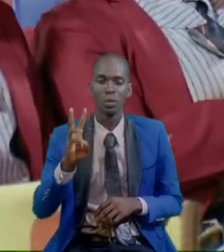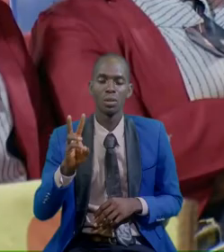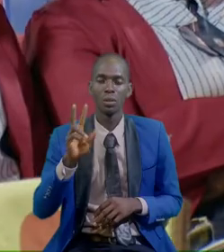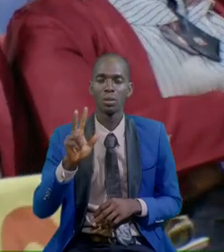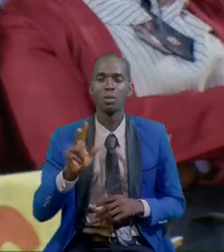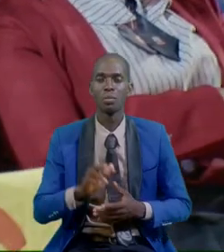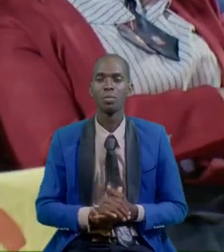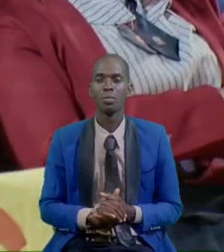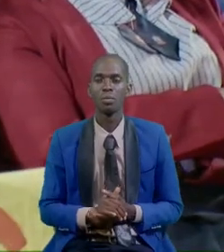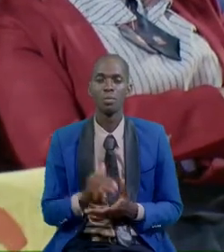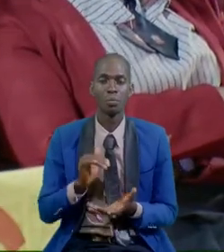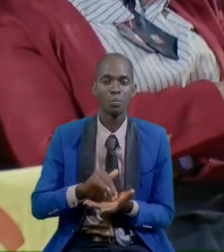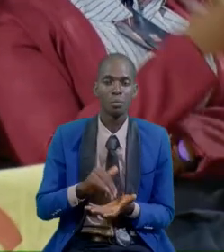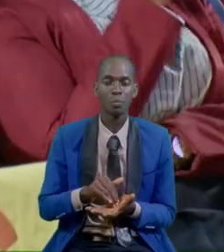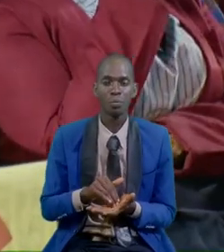+234 91 54 44 92 63. I take it again,